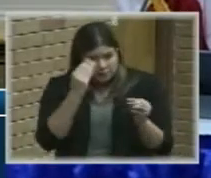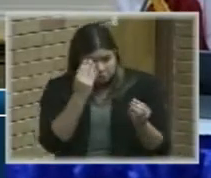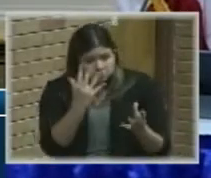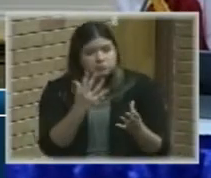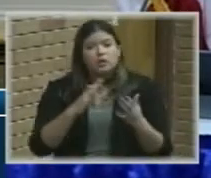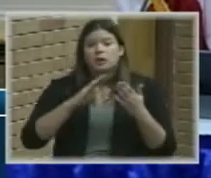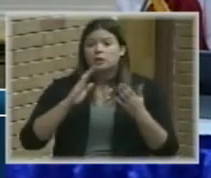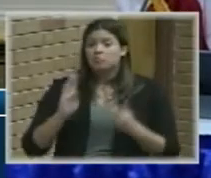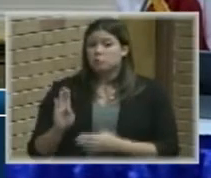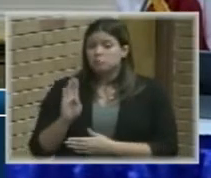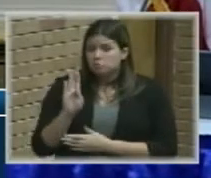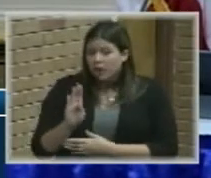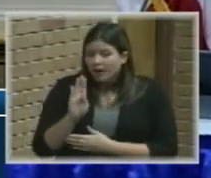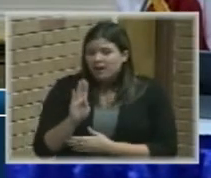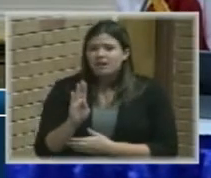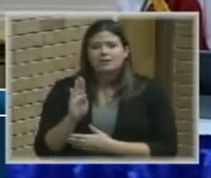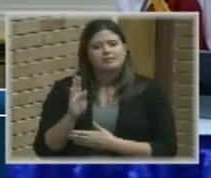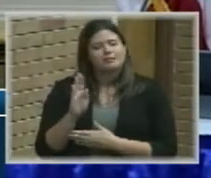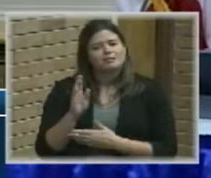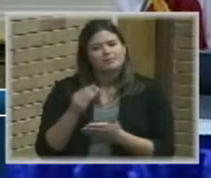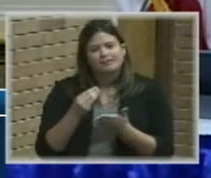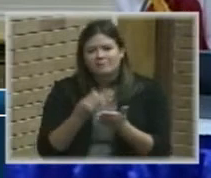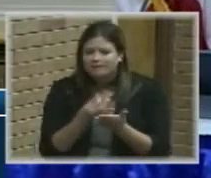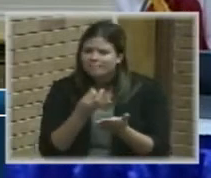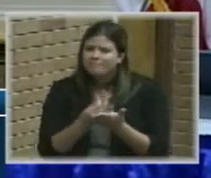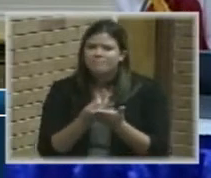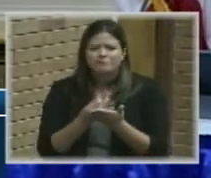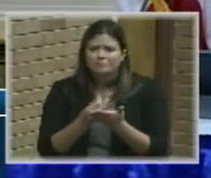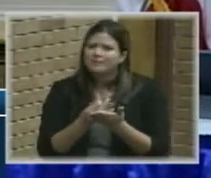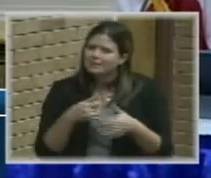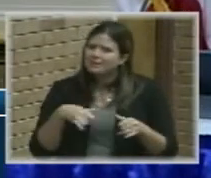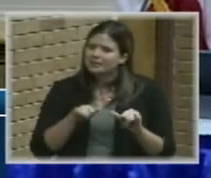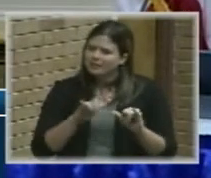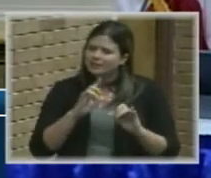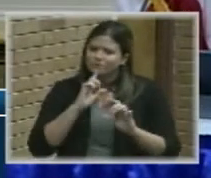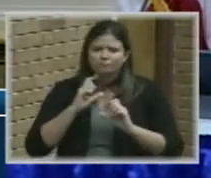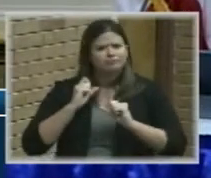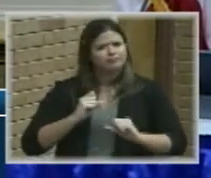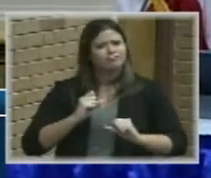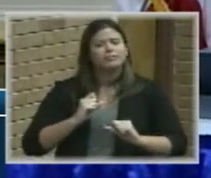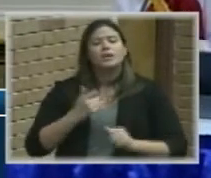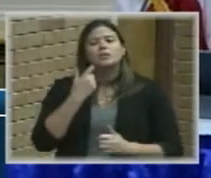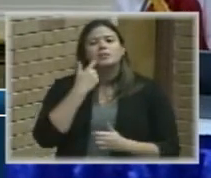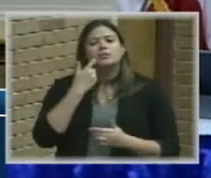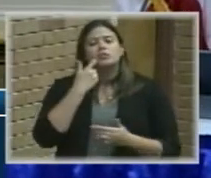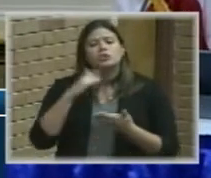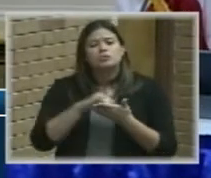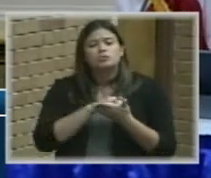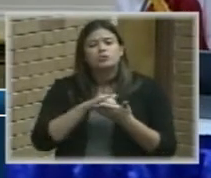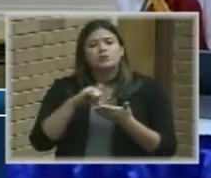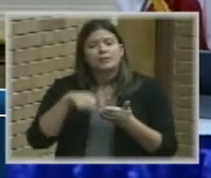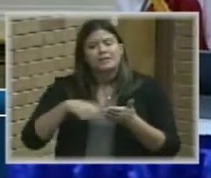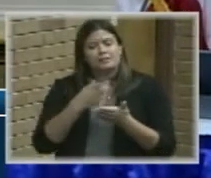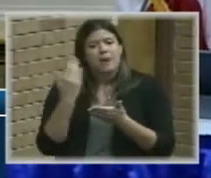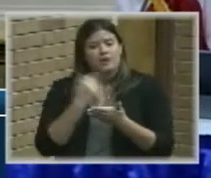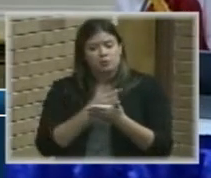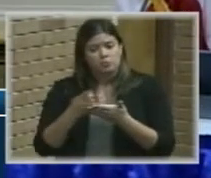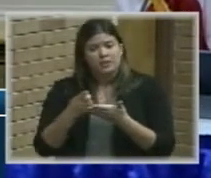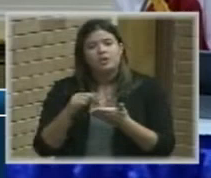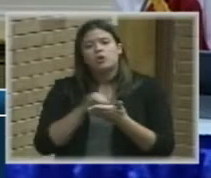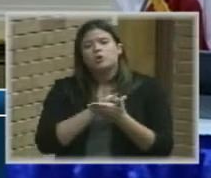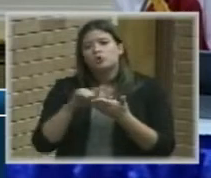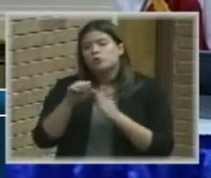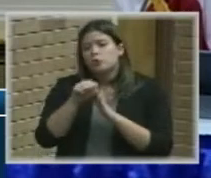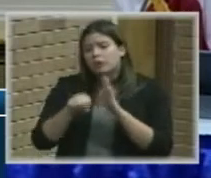remains fiscally extremely sound. Just this week, the New York State Comptroller issued